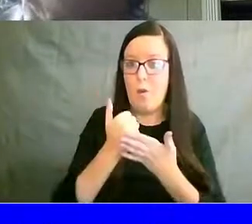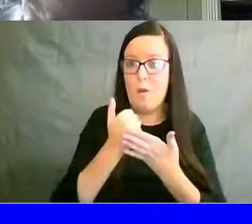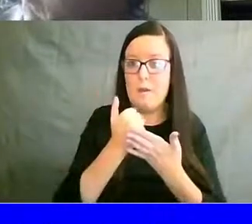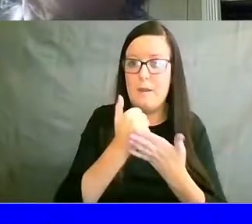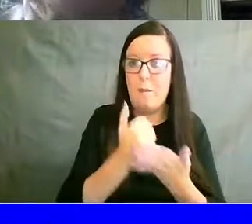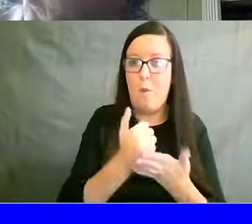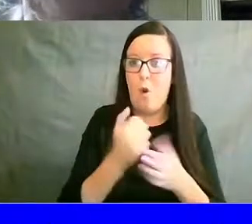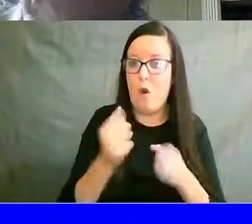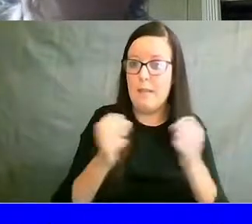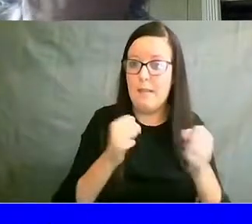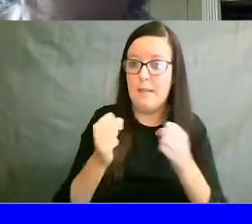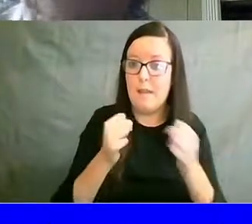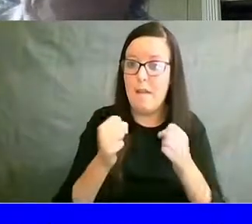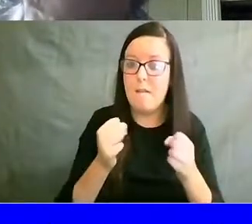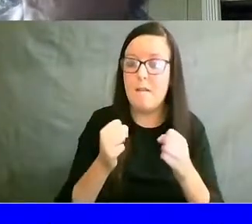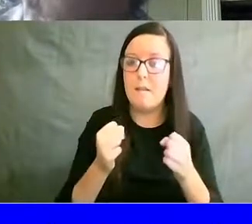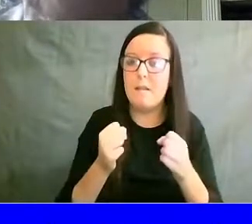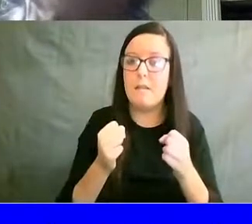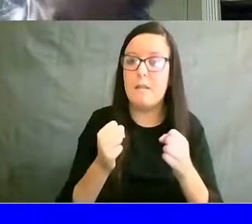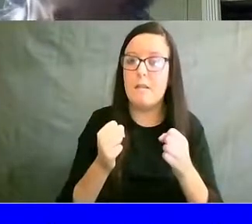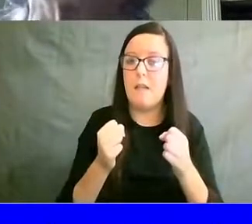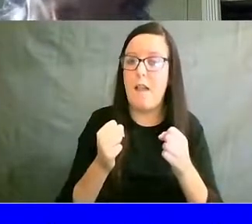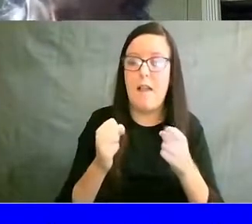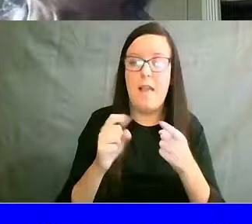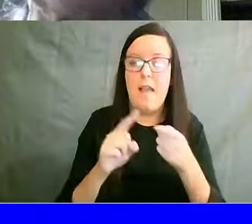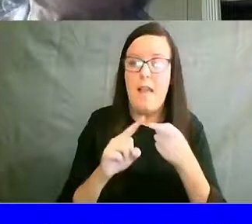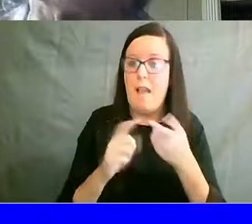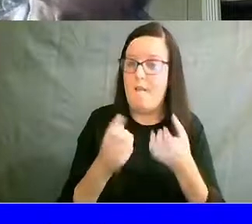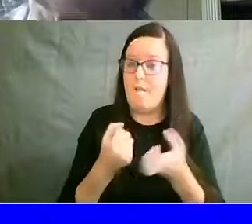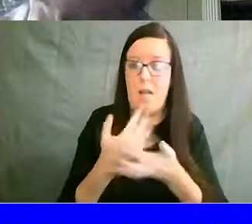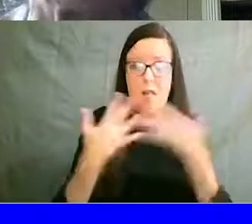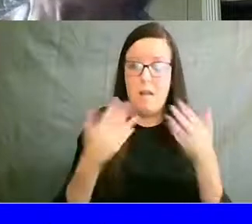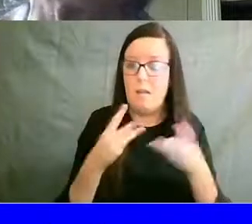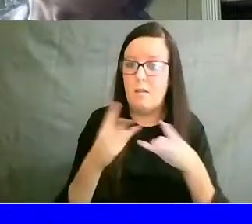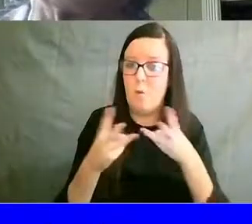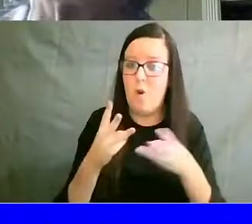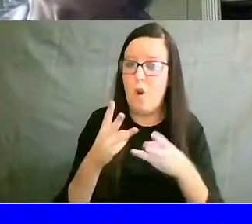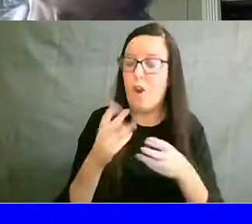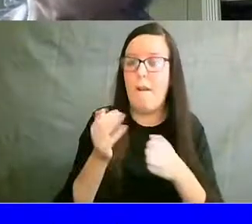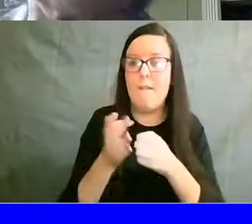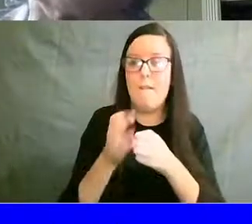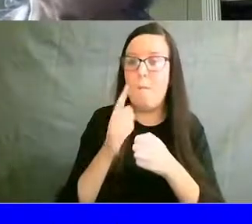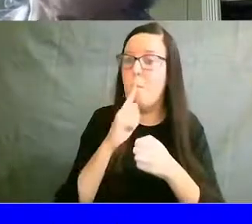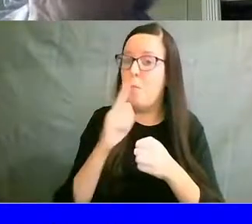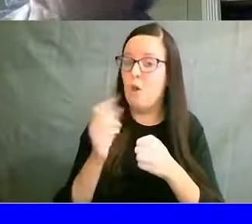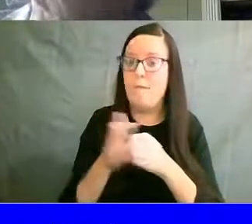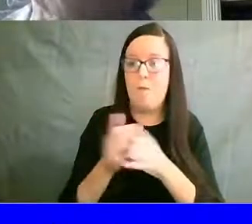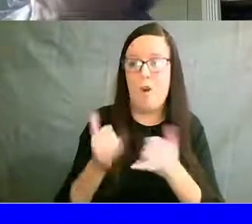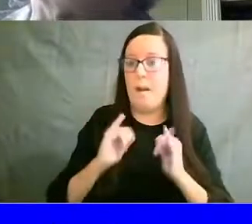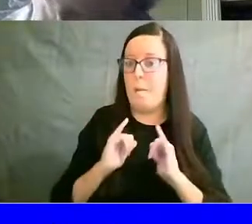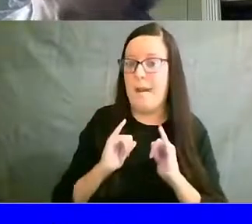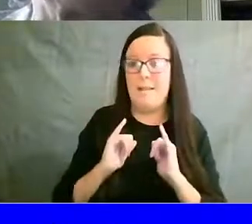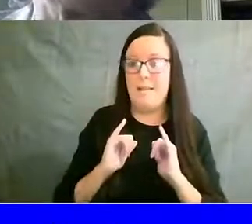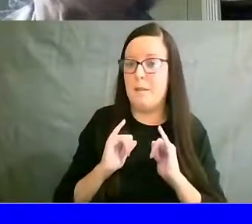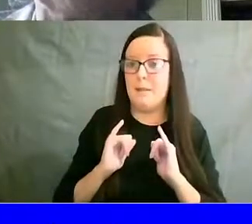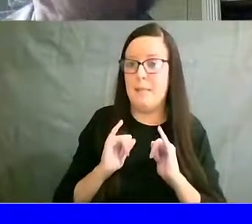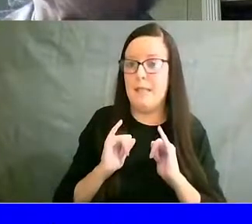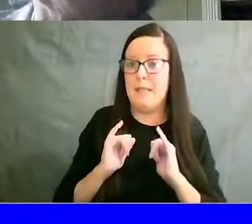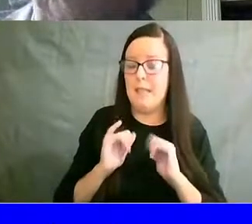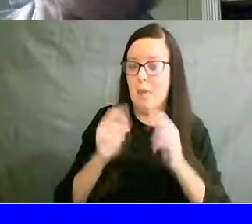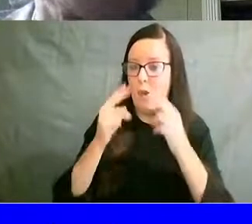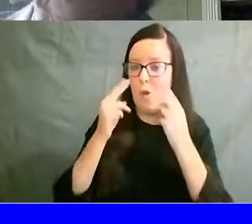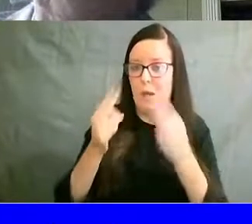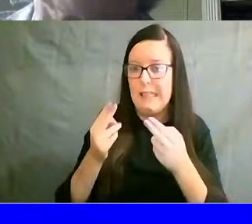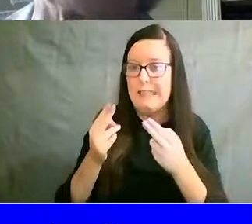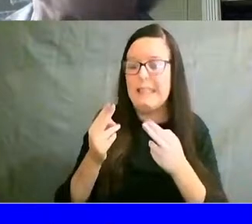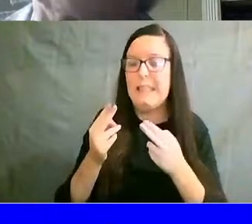organisations to be set up and whatever, but for capacity assessment, that's not required. So there's nothing